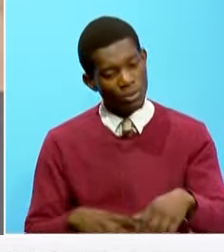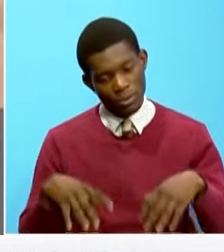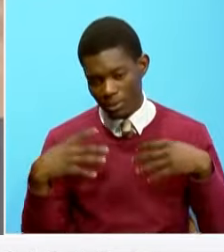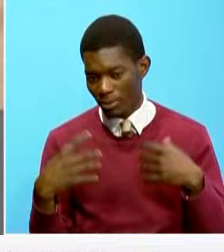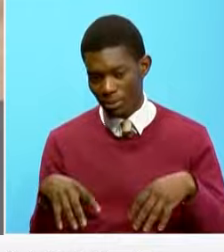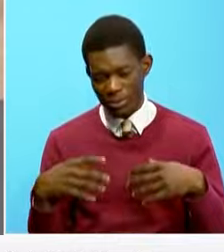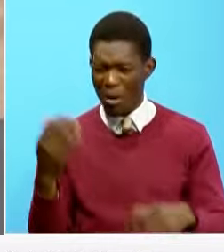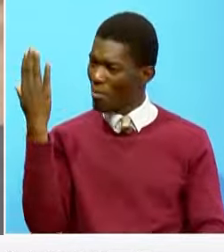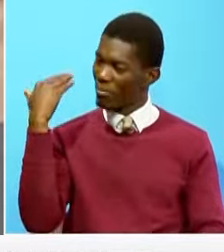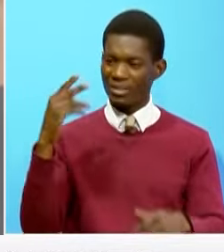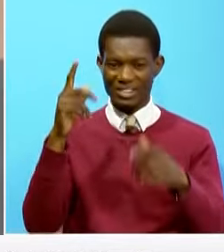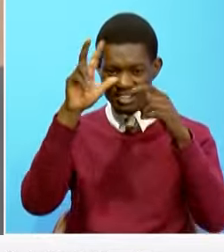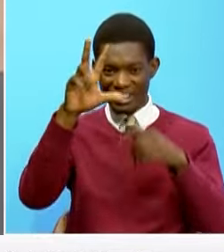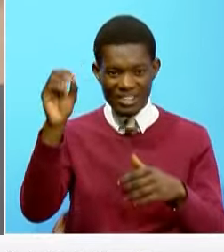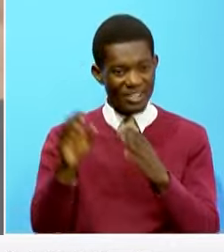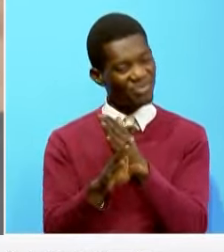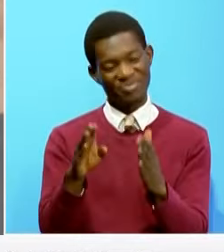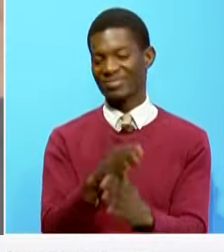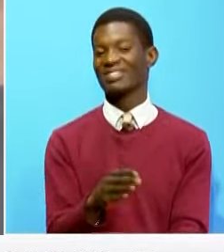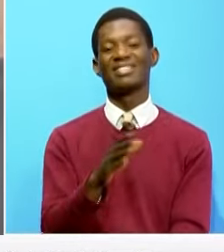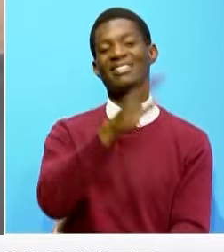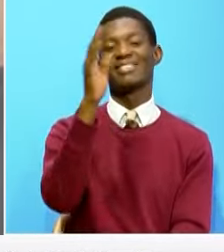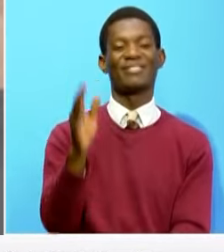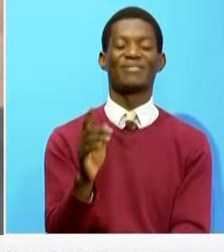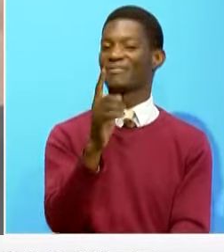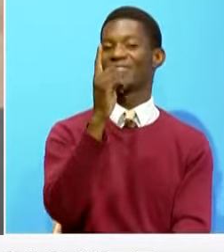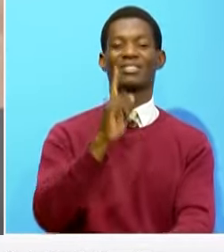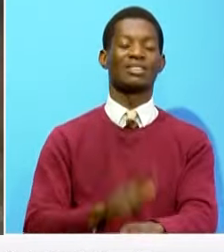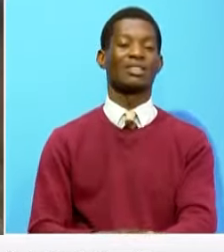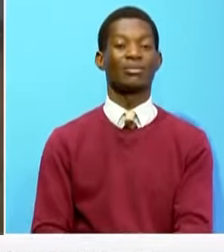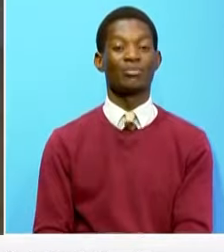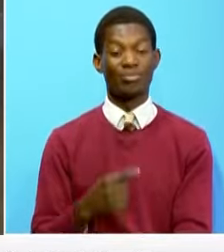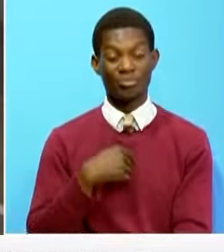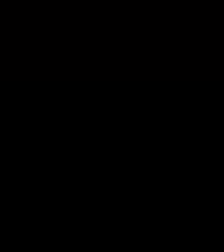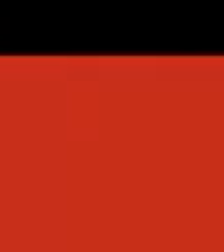Government commissions Lukulu and Solo Agro Bridges.